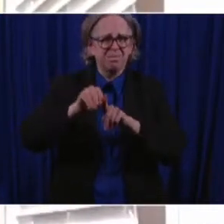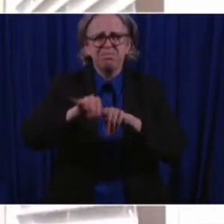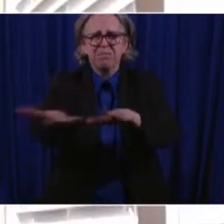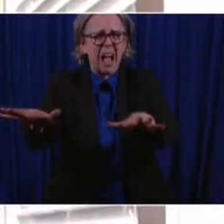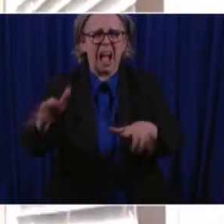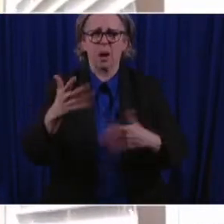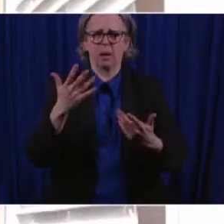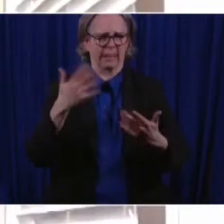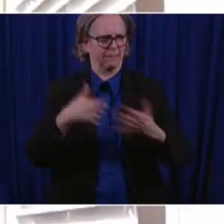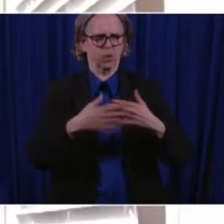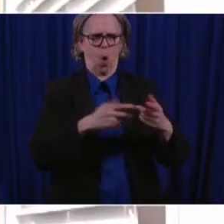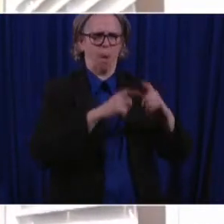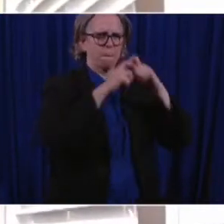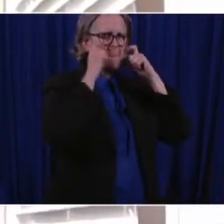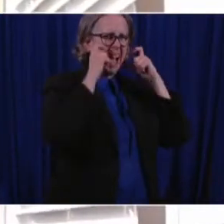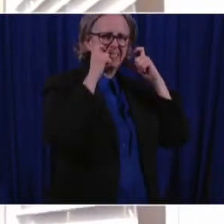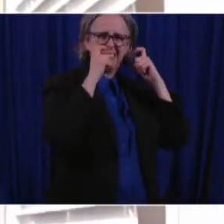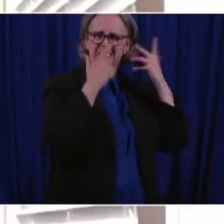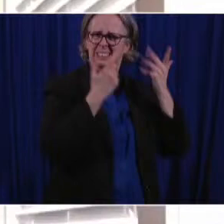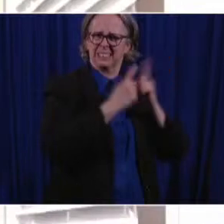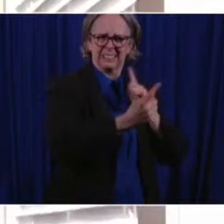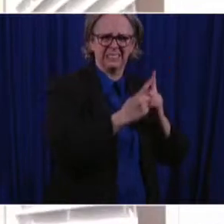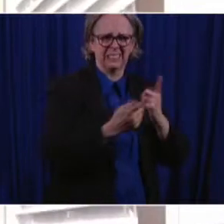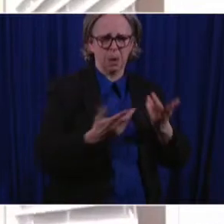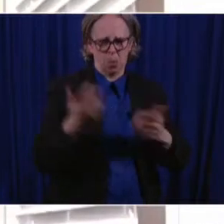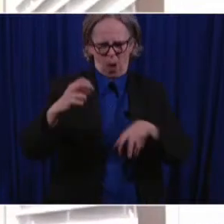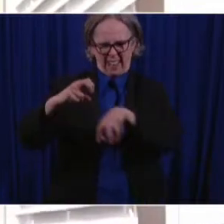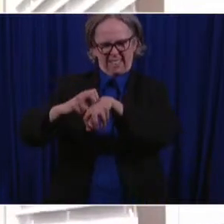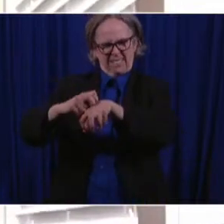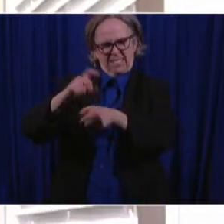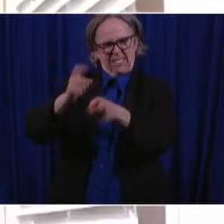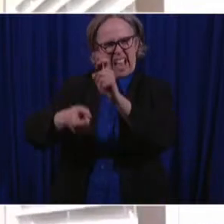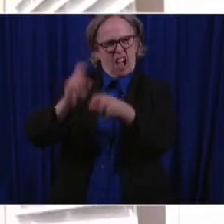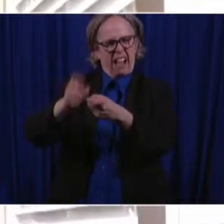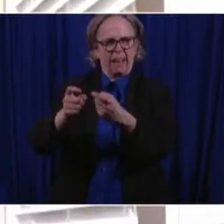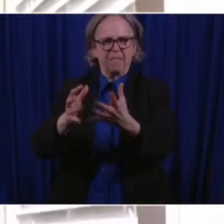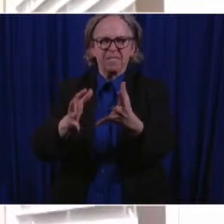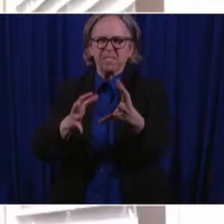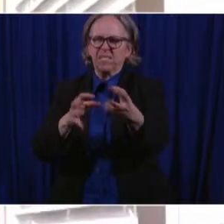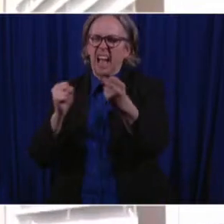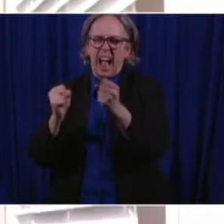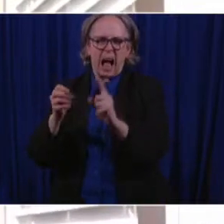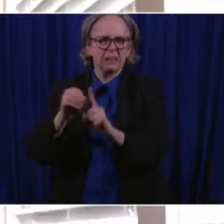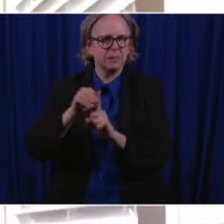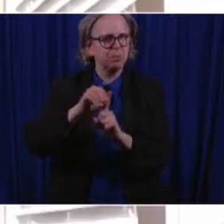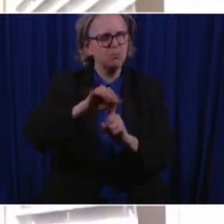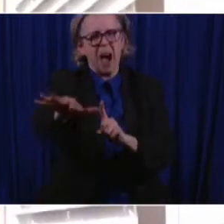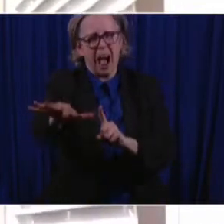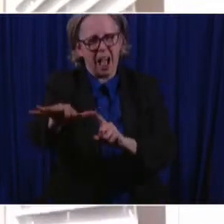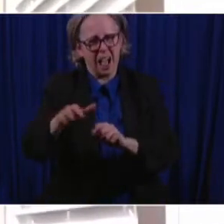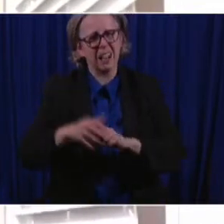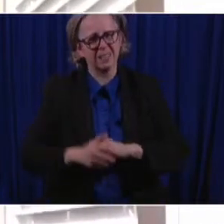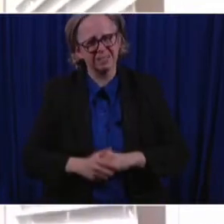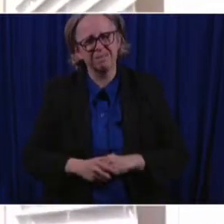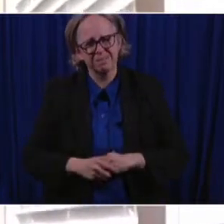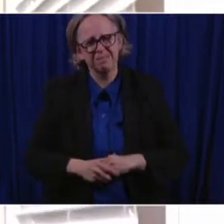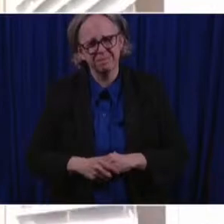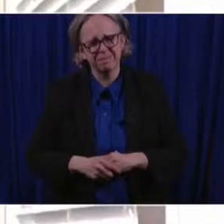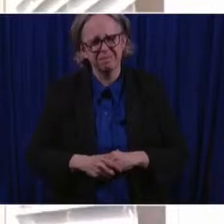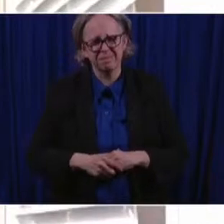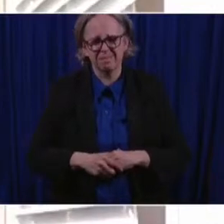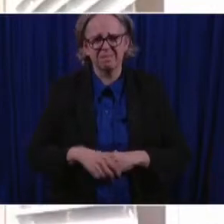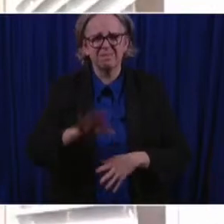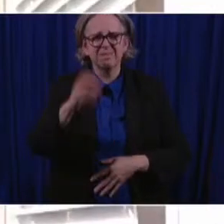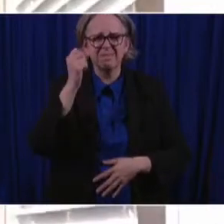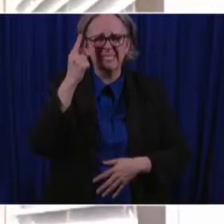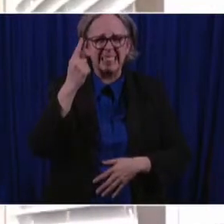of comments today. When you take a virus that is more contagious and put it into a population, even though